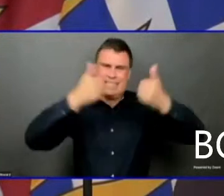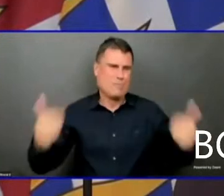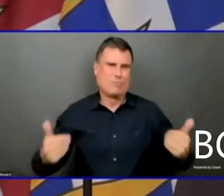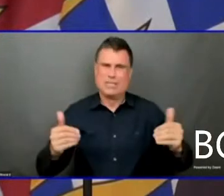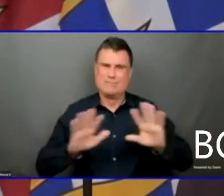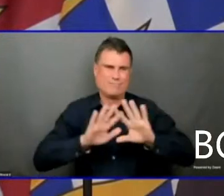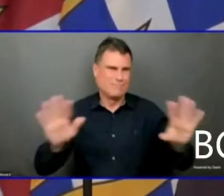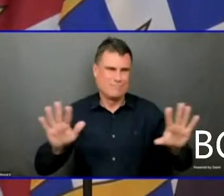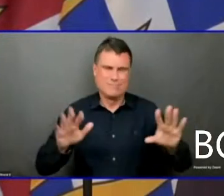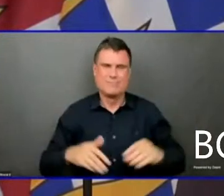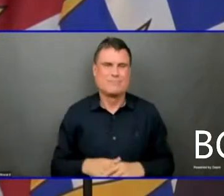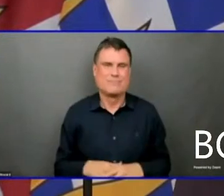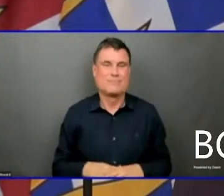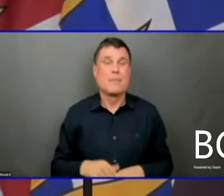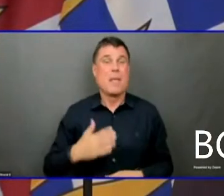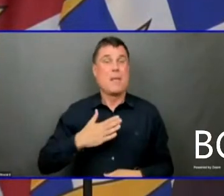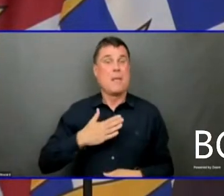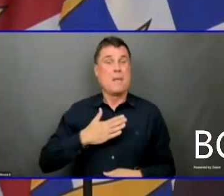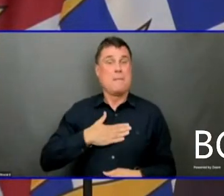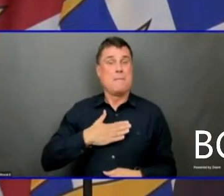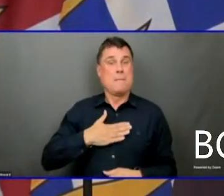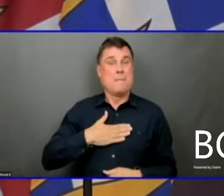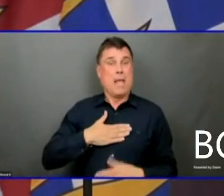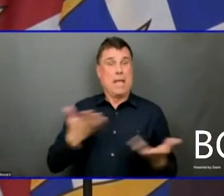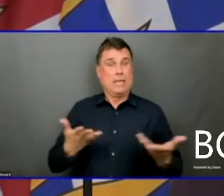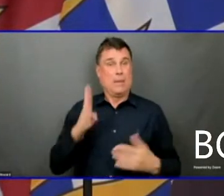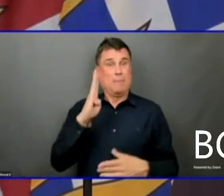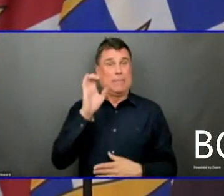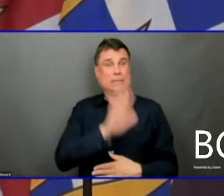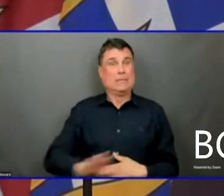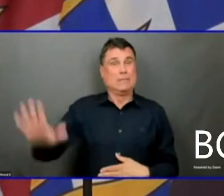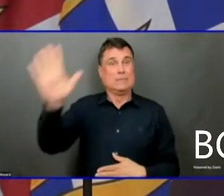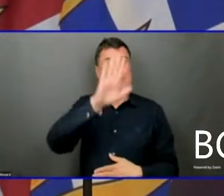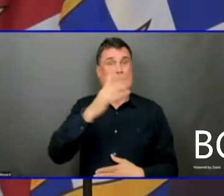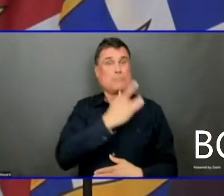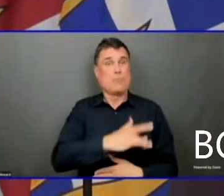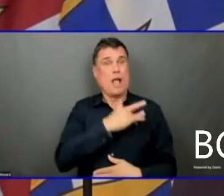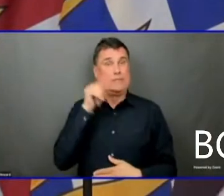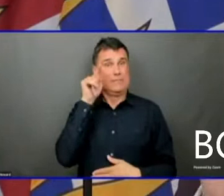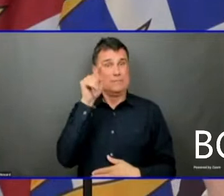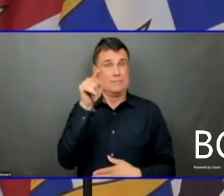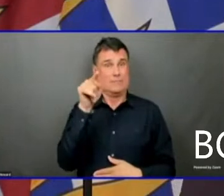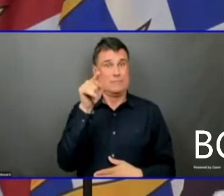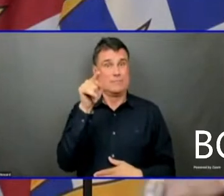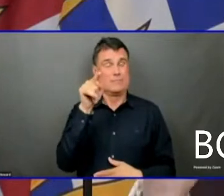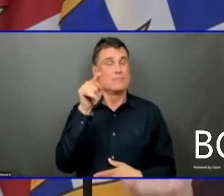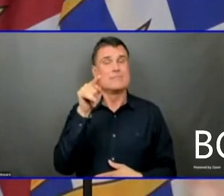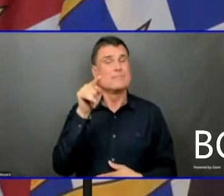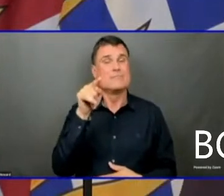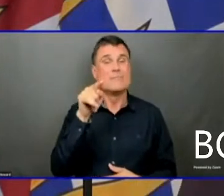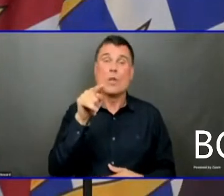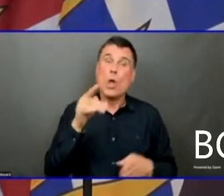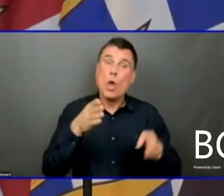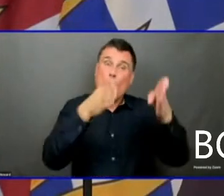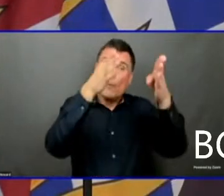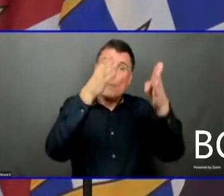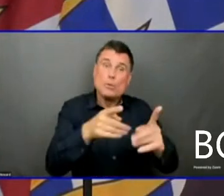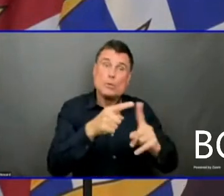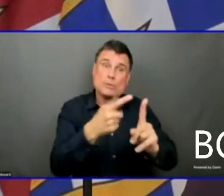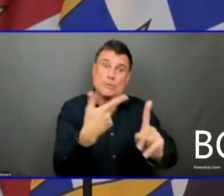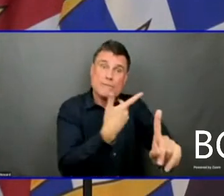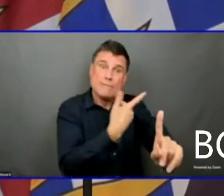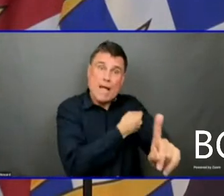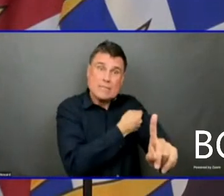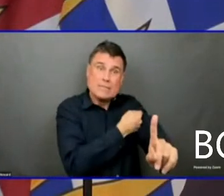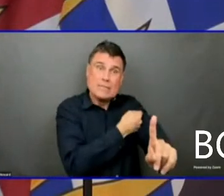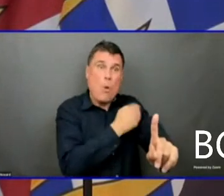provincial level, I don't actually know the individual and whether they're immunized. For the most part, I do know it from some of